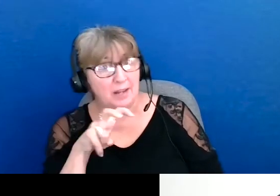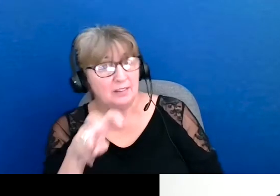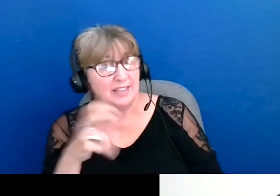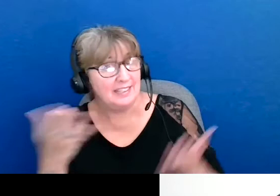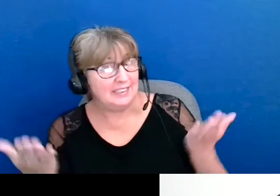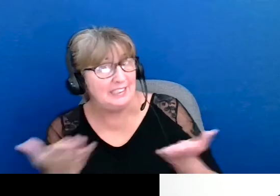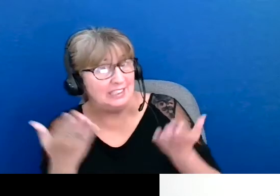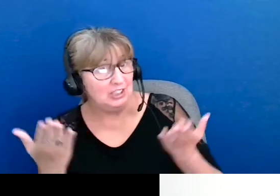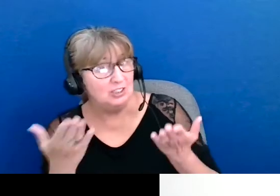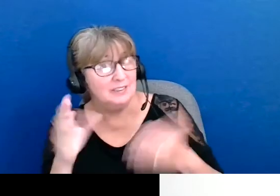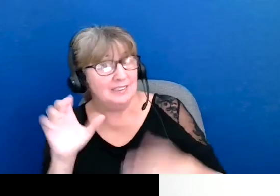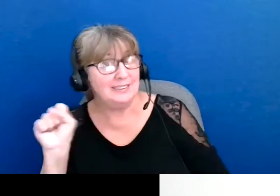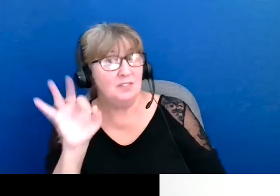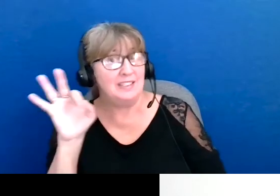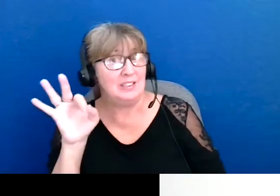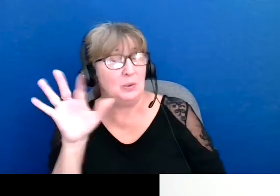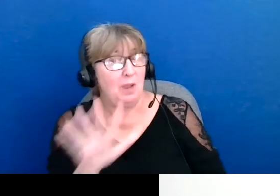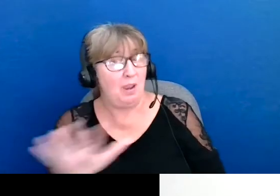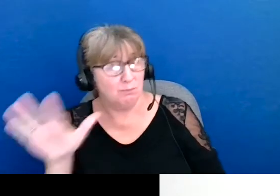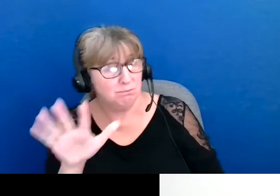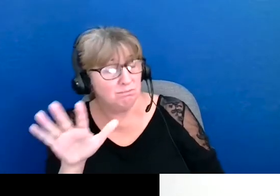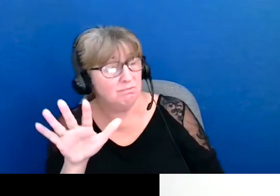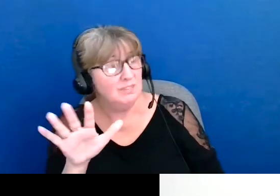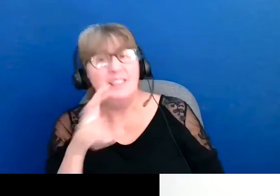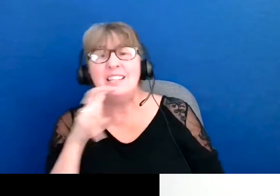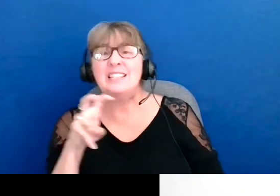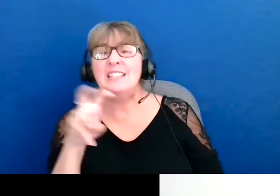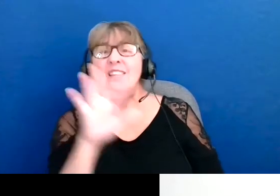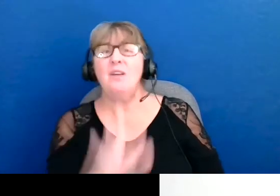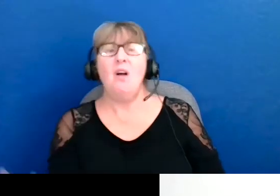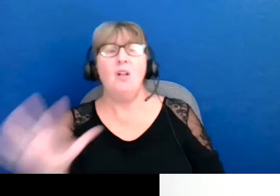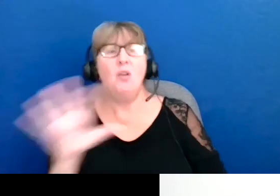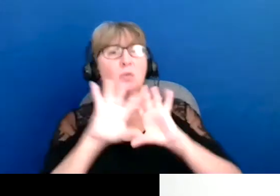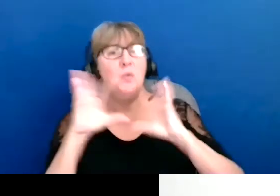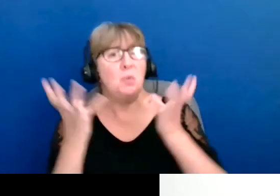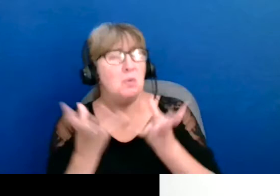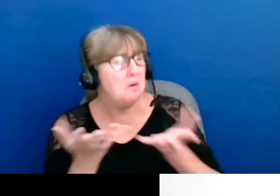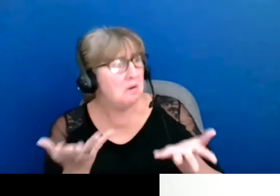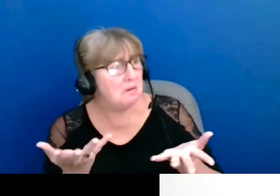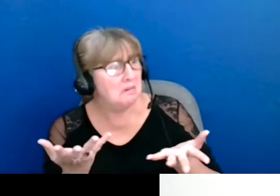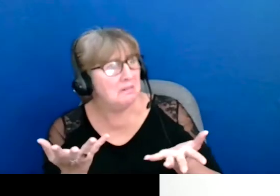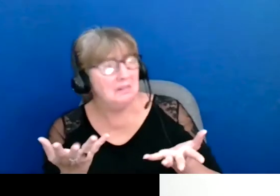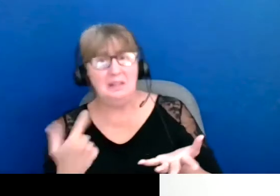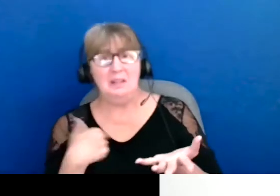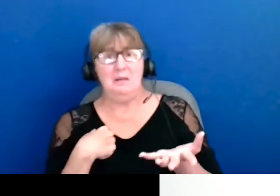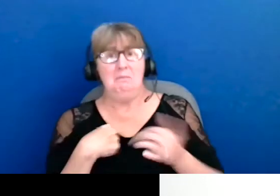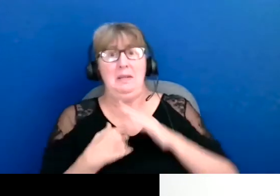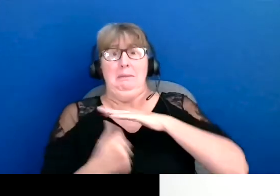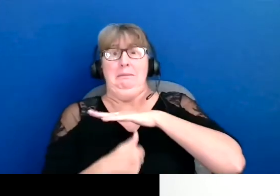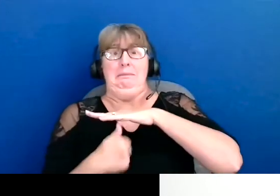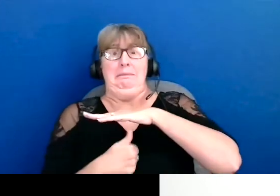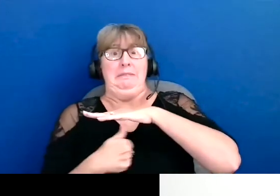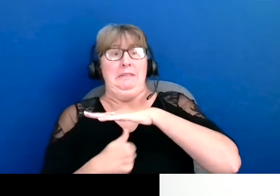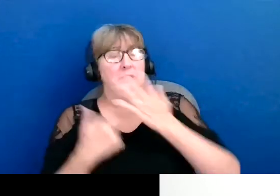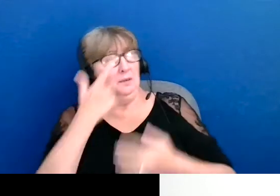Bay Area. There are snakes all over the world. I'm not going to stop going outside just because